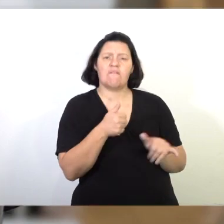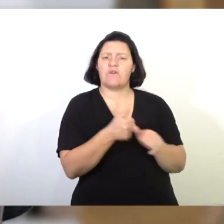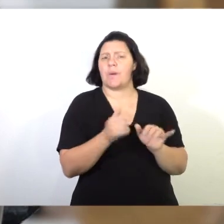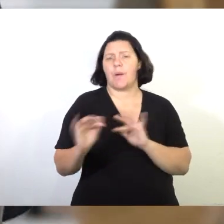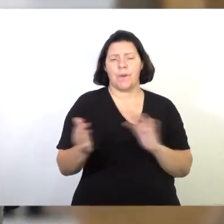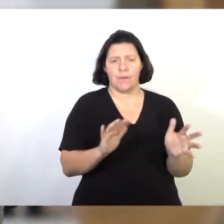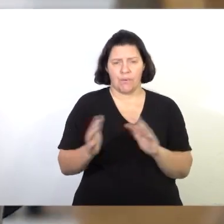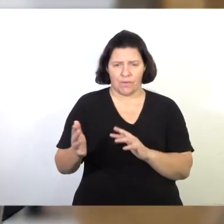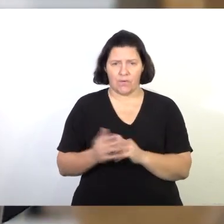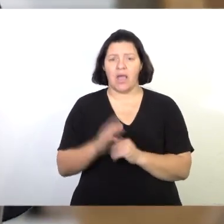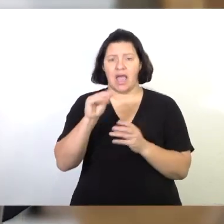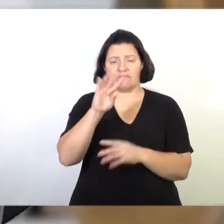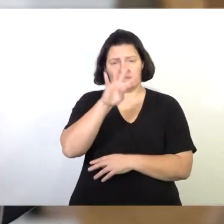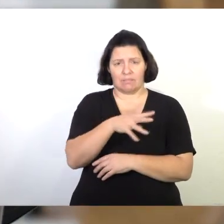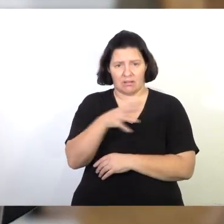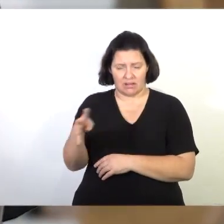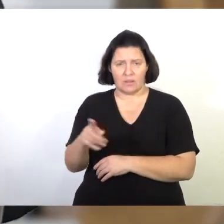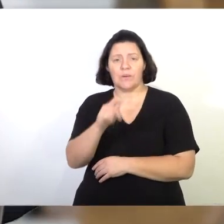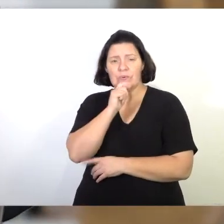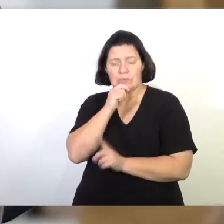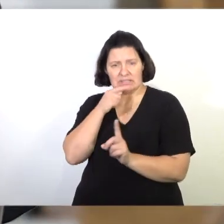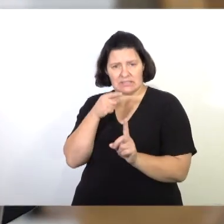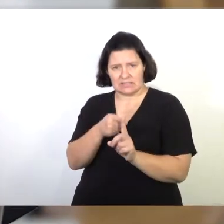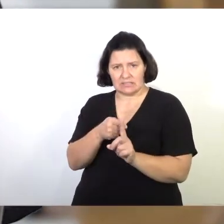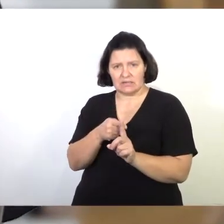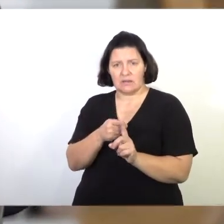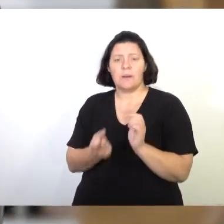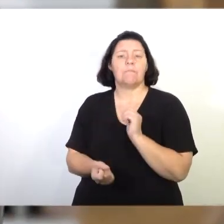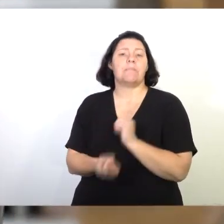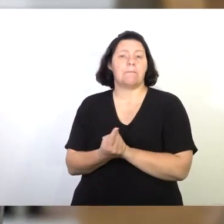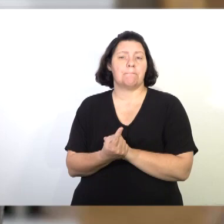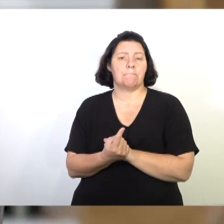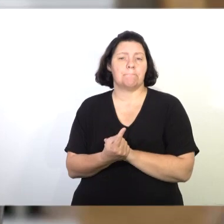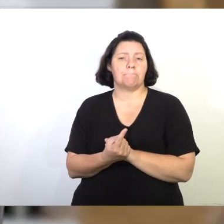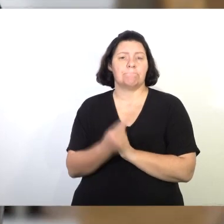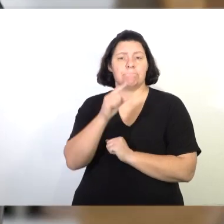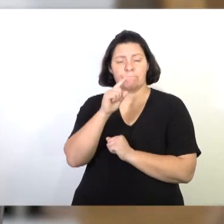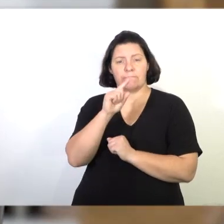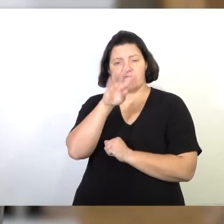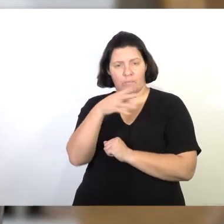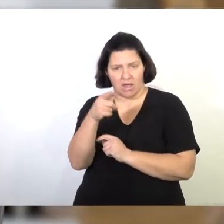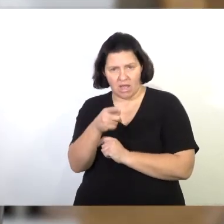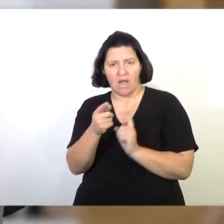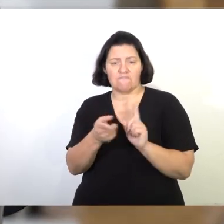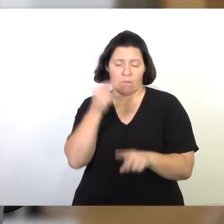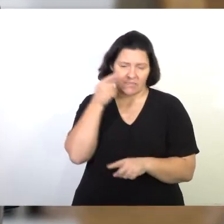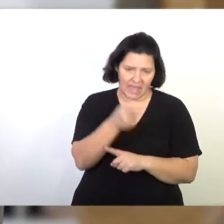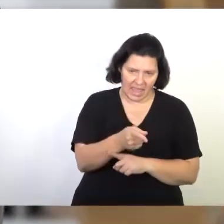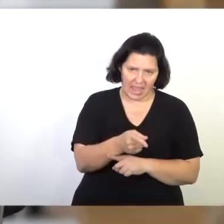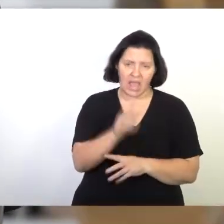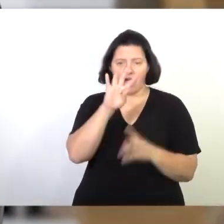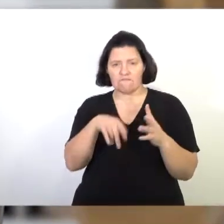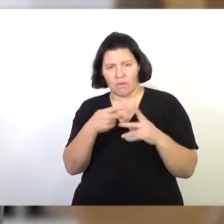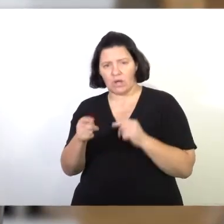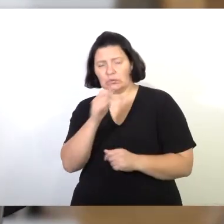this follows. You get a table, you use that table to come up with a formula. Then from